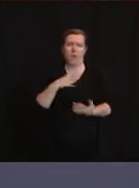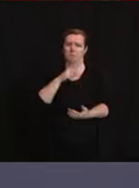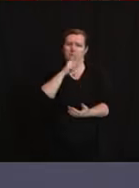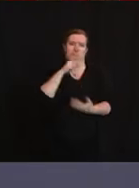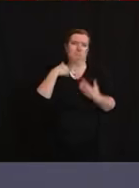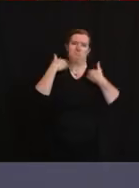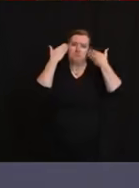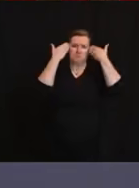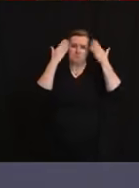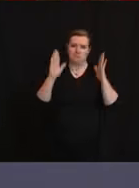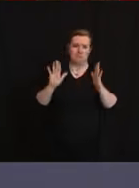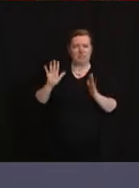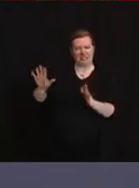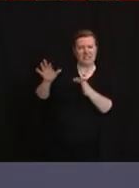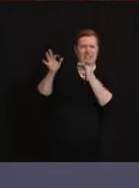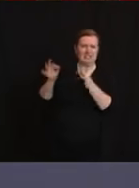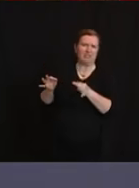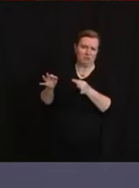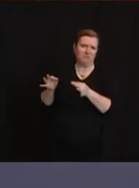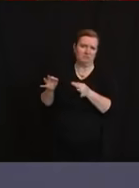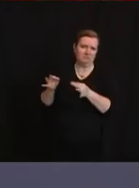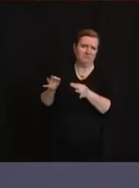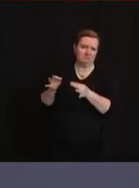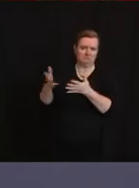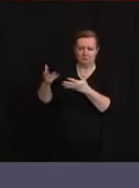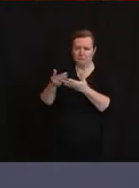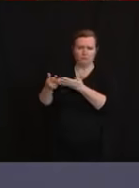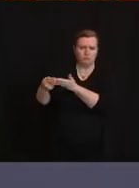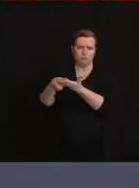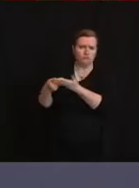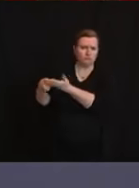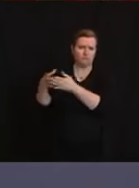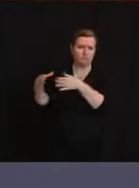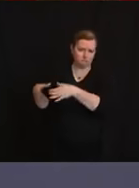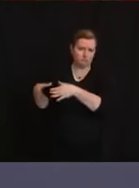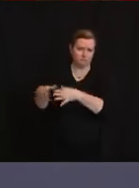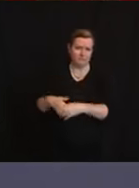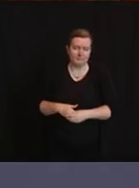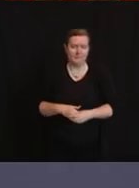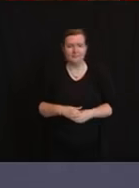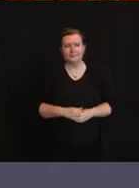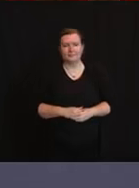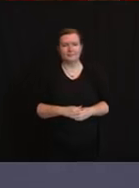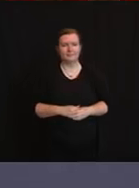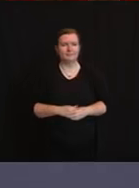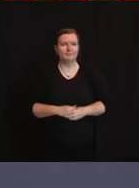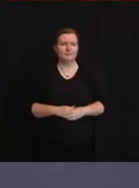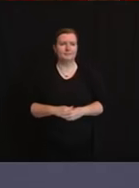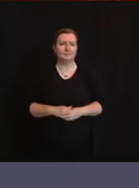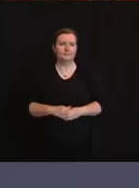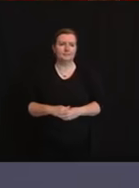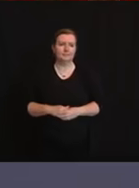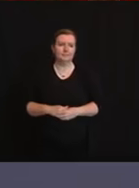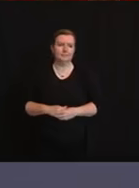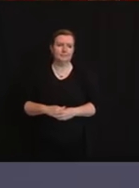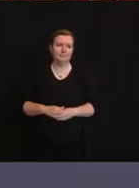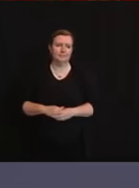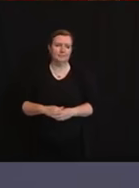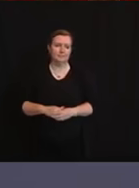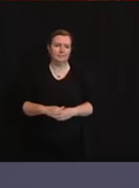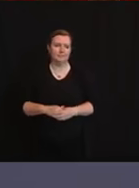go back, and then we'll come back down front here. Thank you. In the six-step plan with the 6